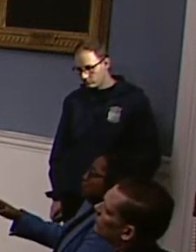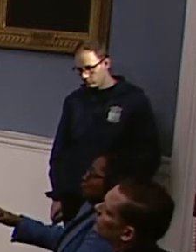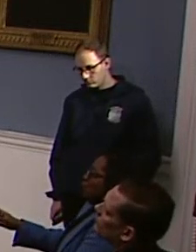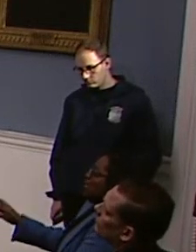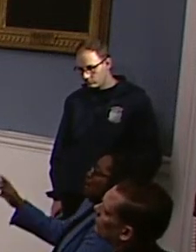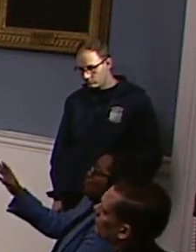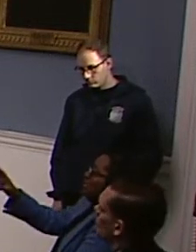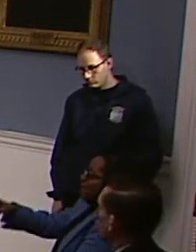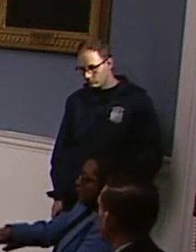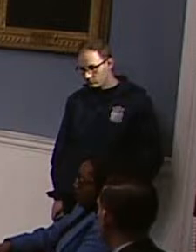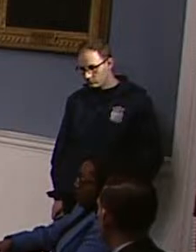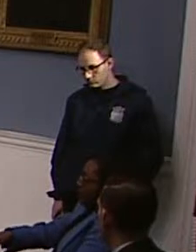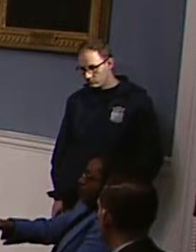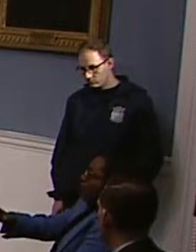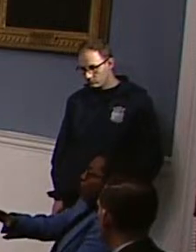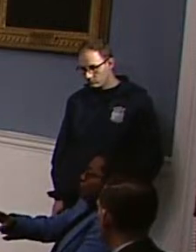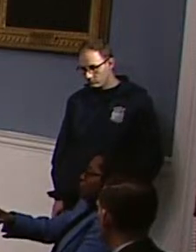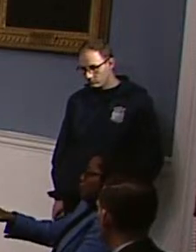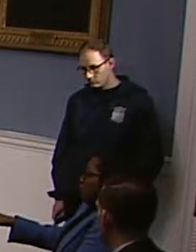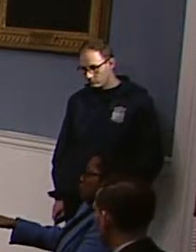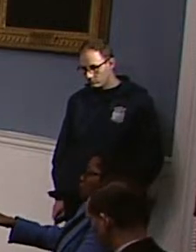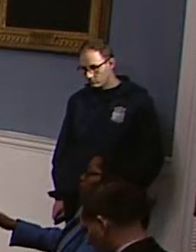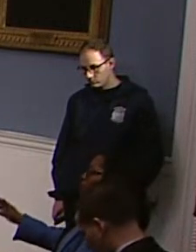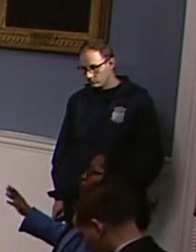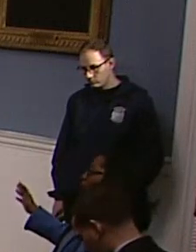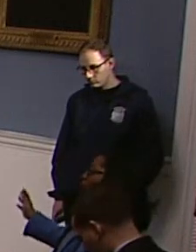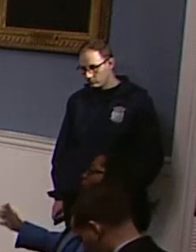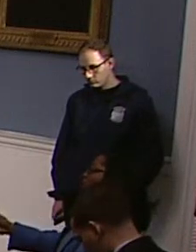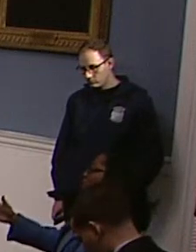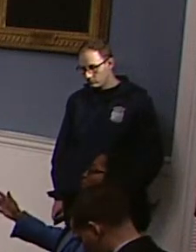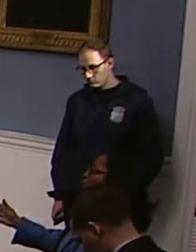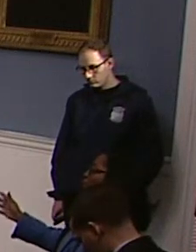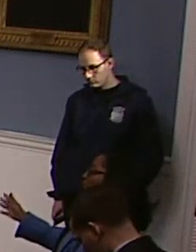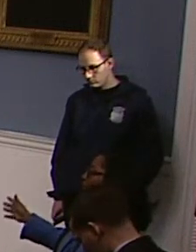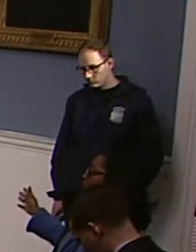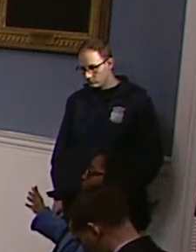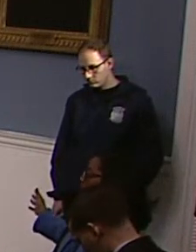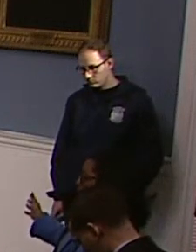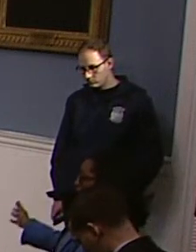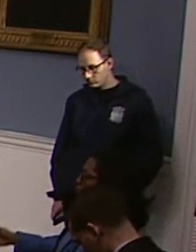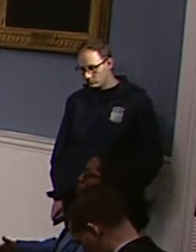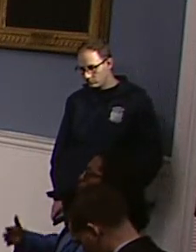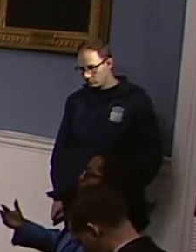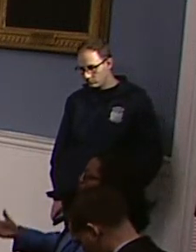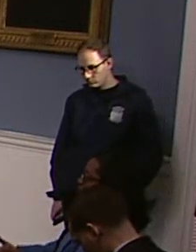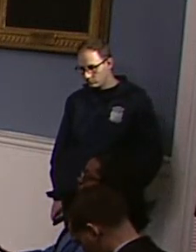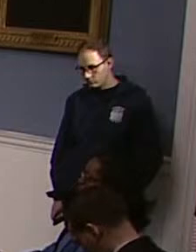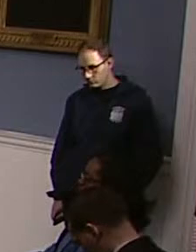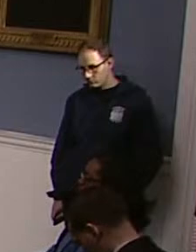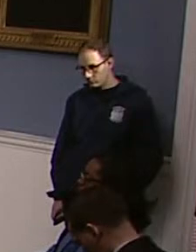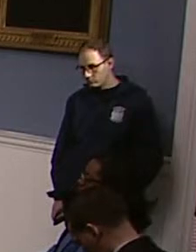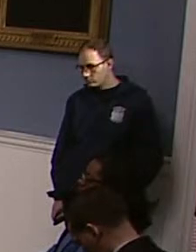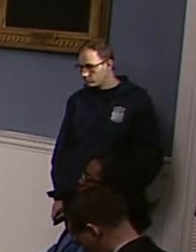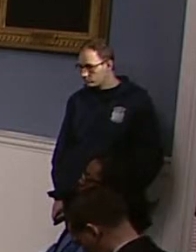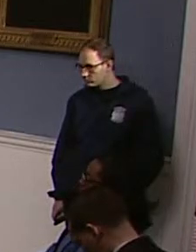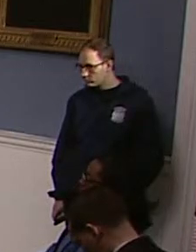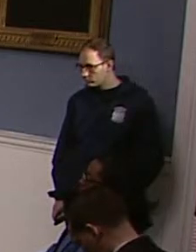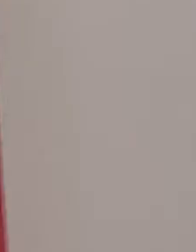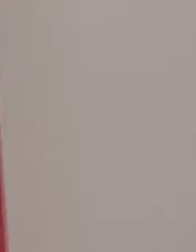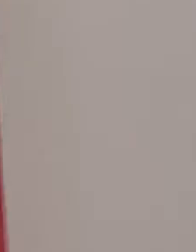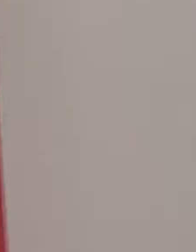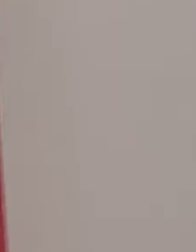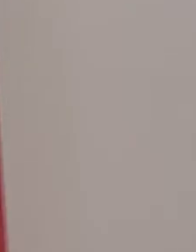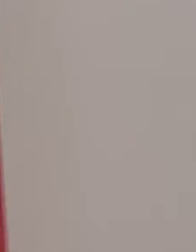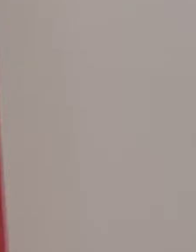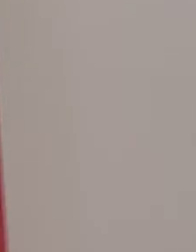melees or brawls outside of schools and, helping to move the kids along after school?